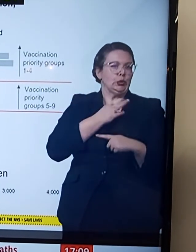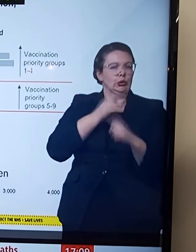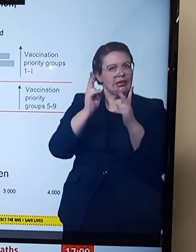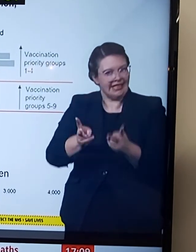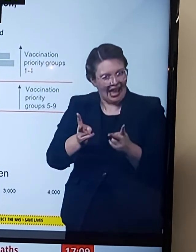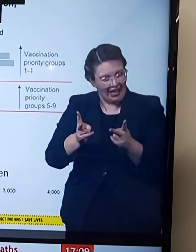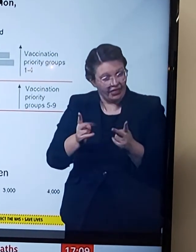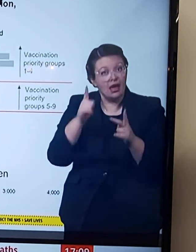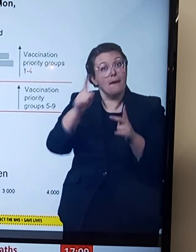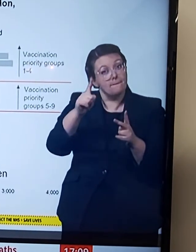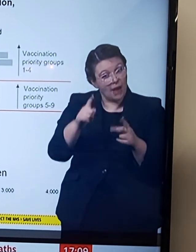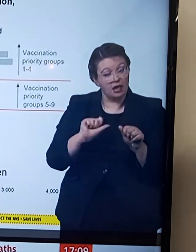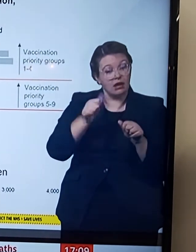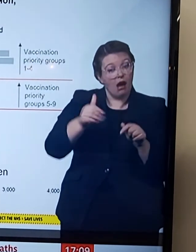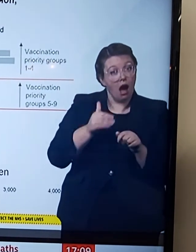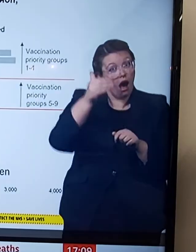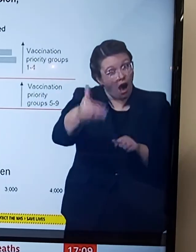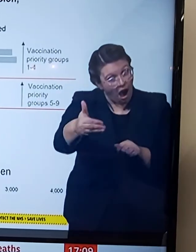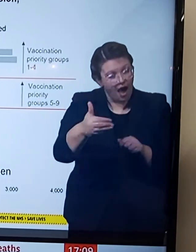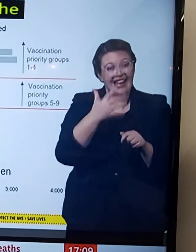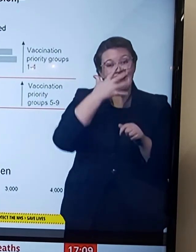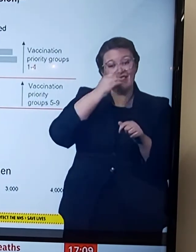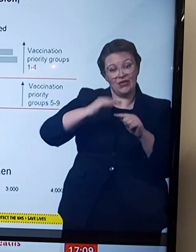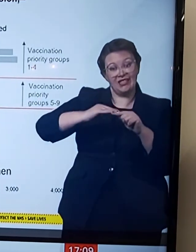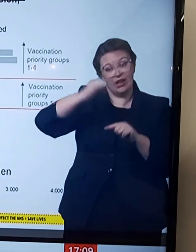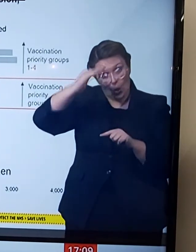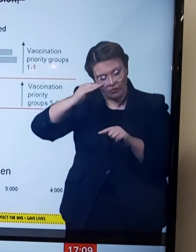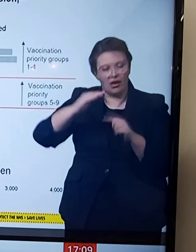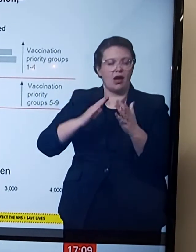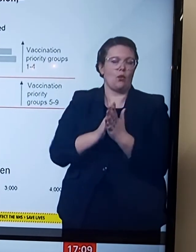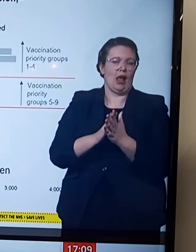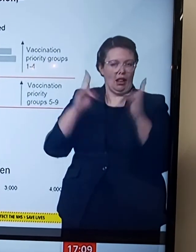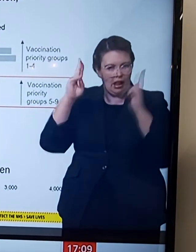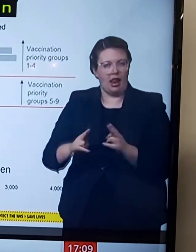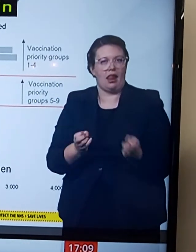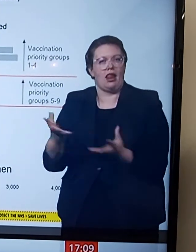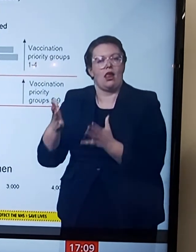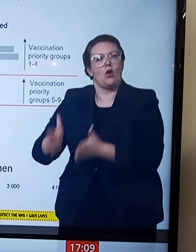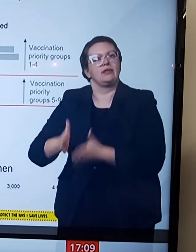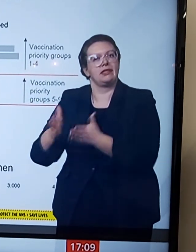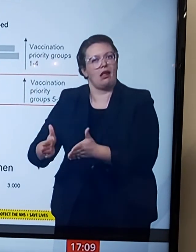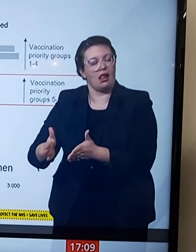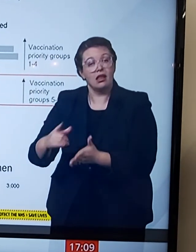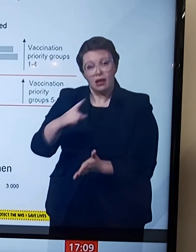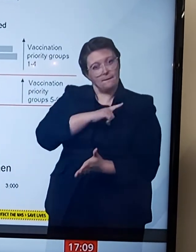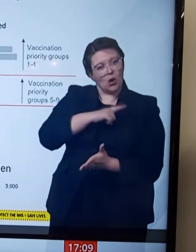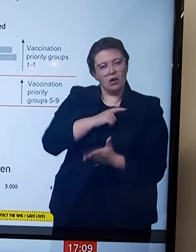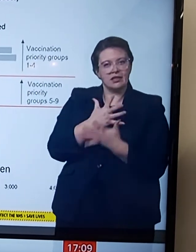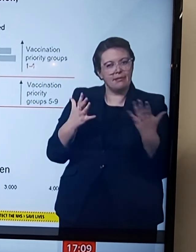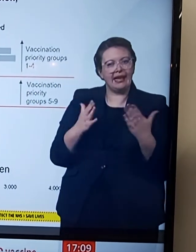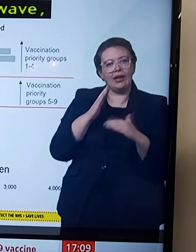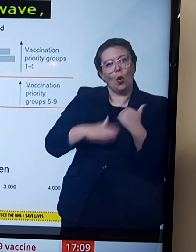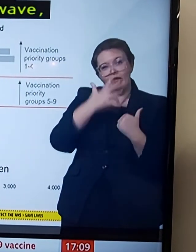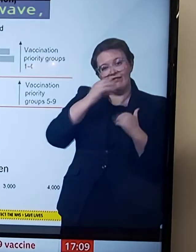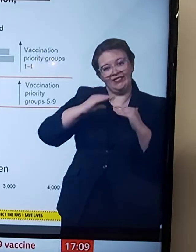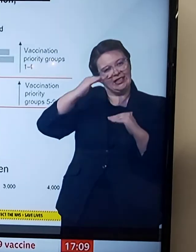As you go on to the next wave, have further inroads into reducing death and